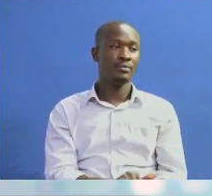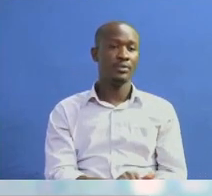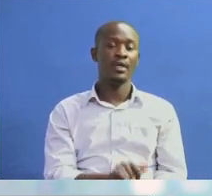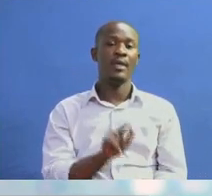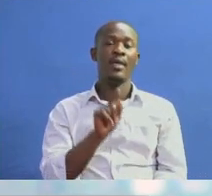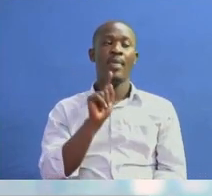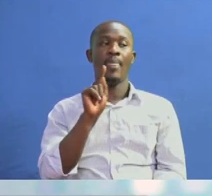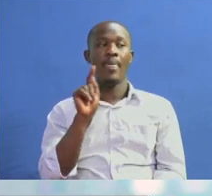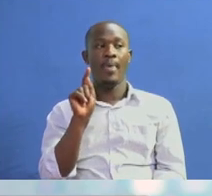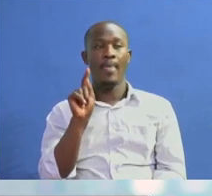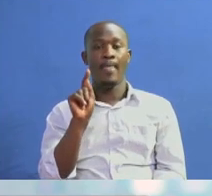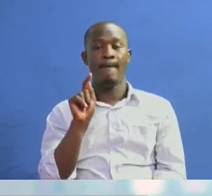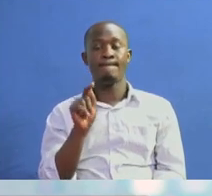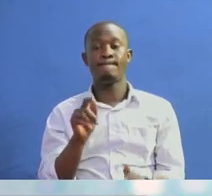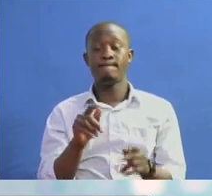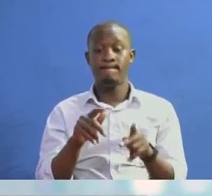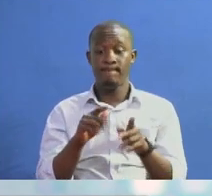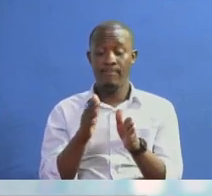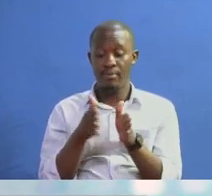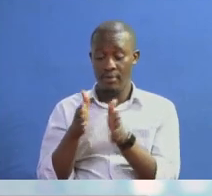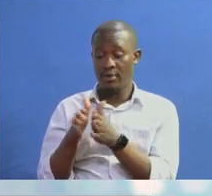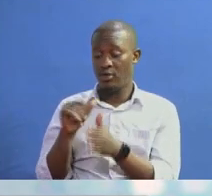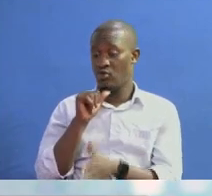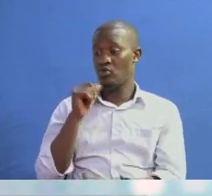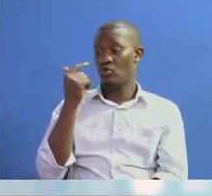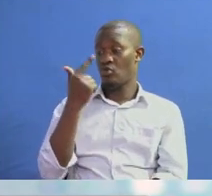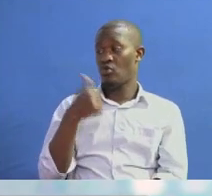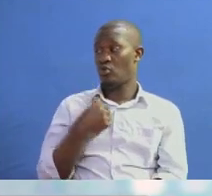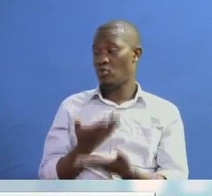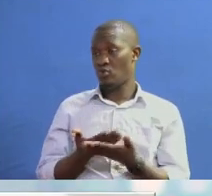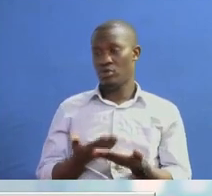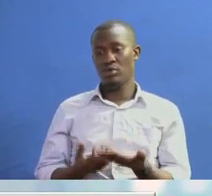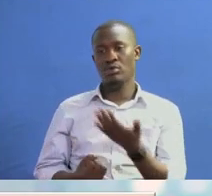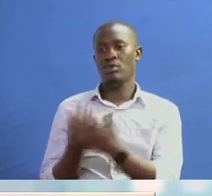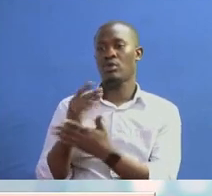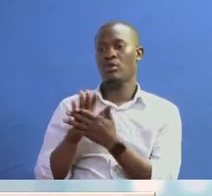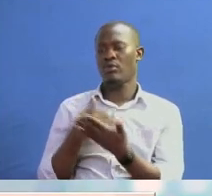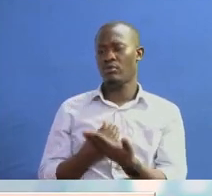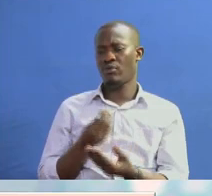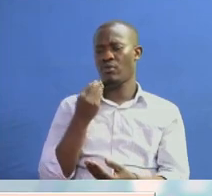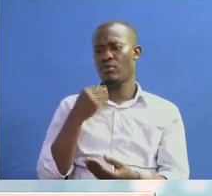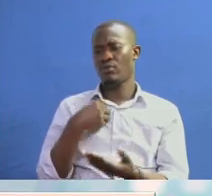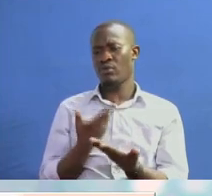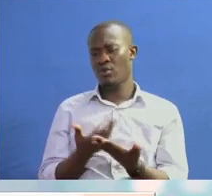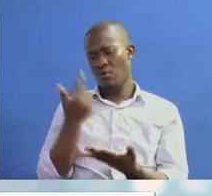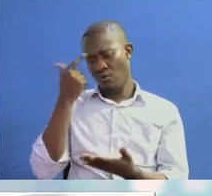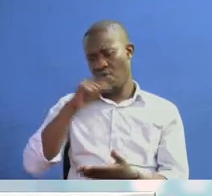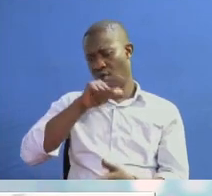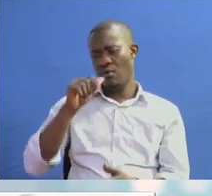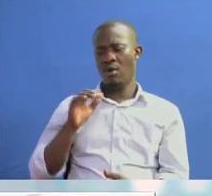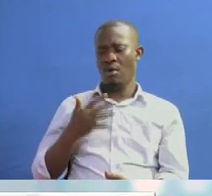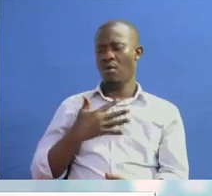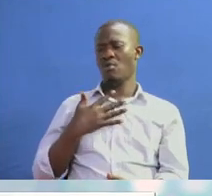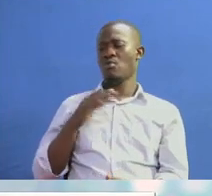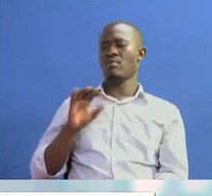the plan of the government is not only for us to be producing, for example, edible oils for our own market.